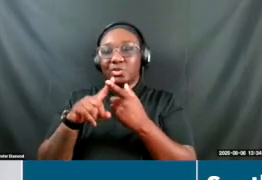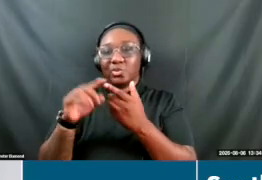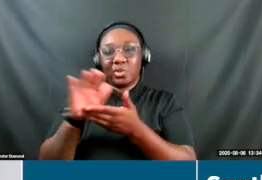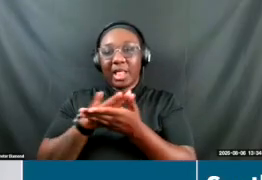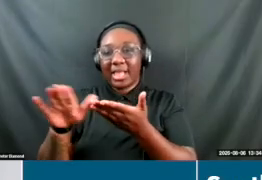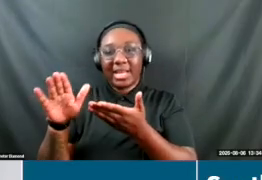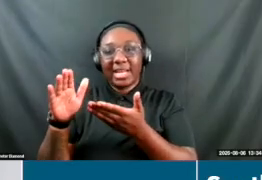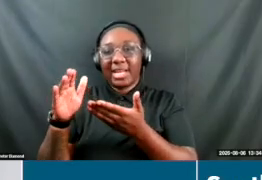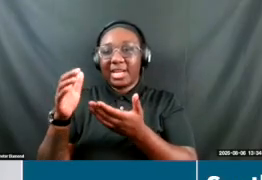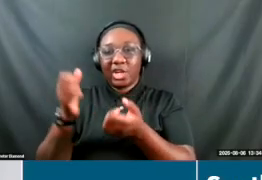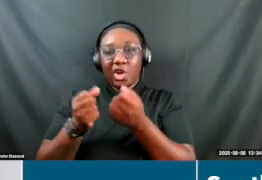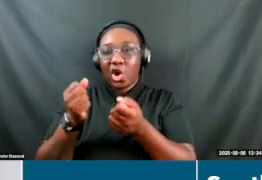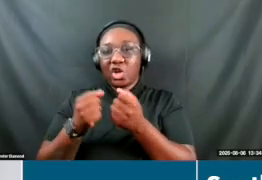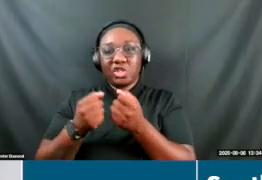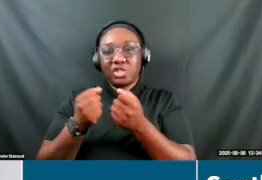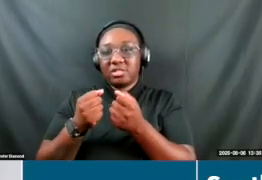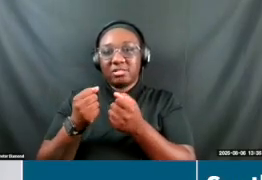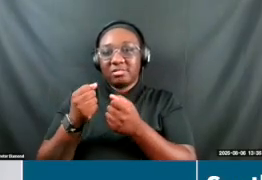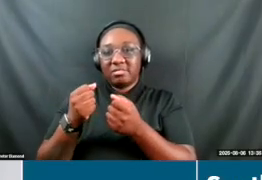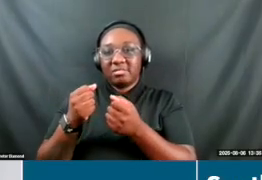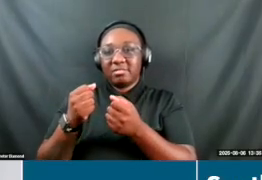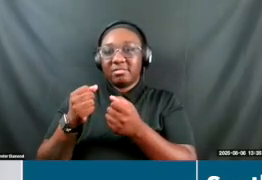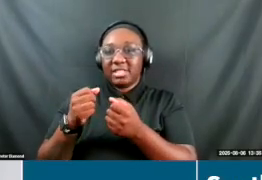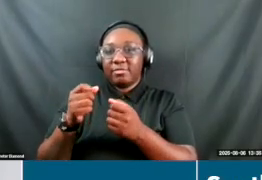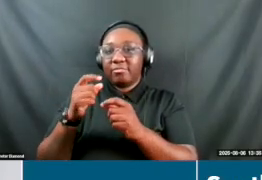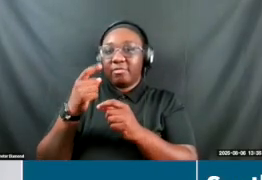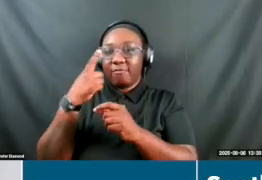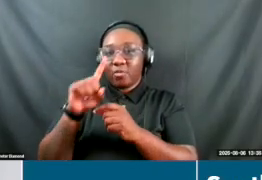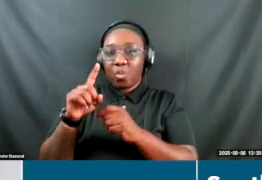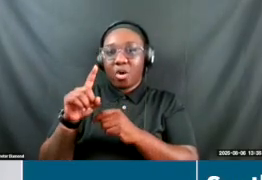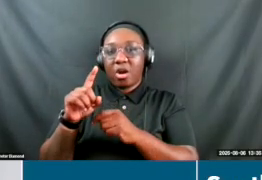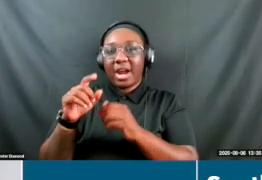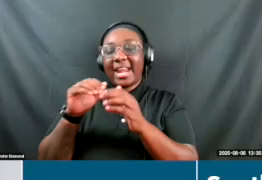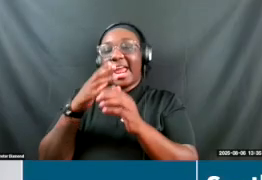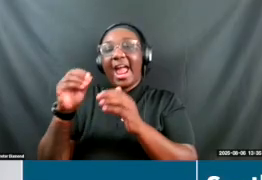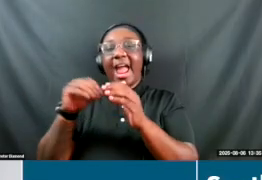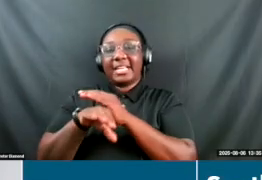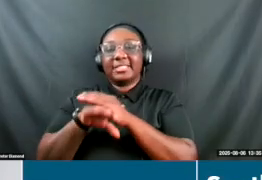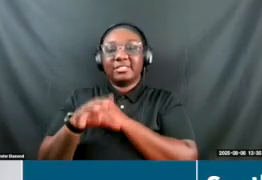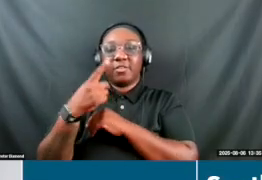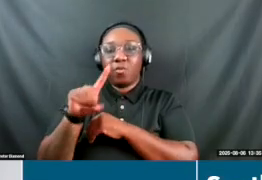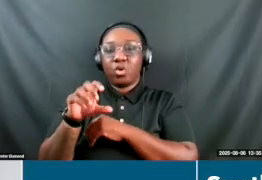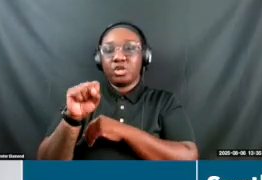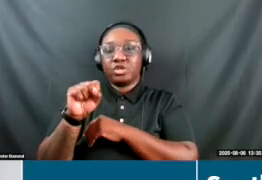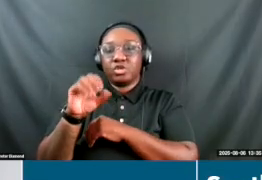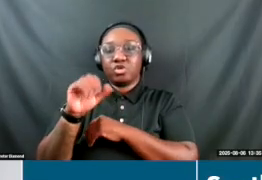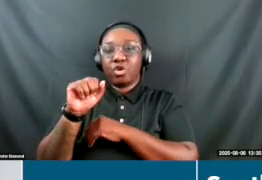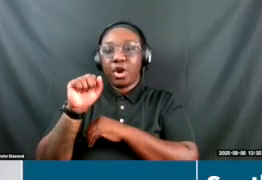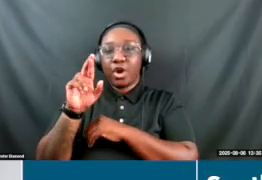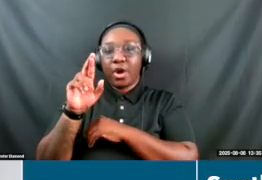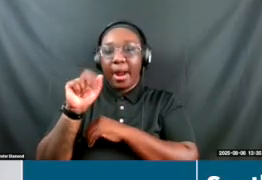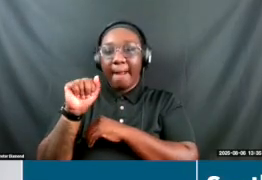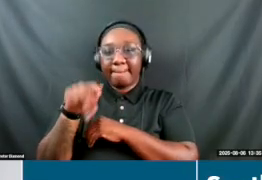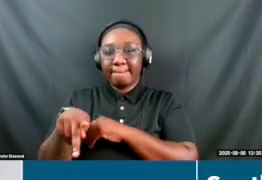close based on the amount of funding that is currently available. This differs from the first-come, first-served model, as needs-based is designed